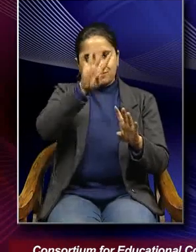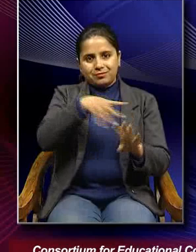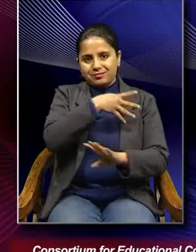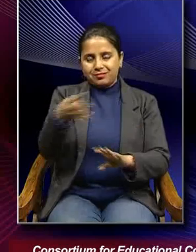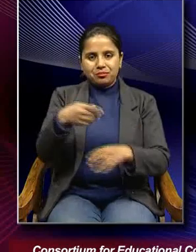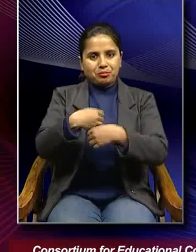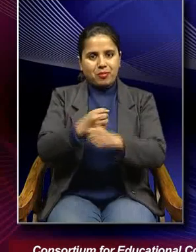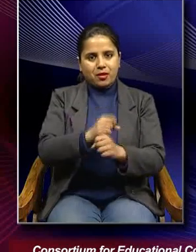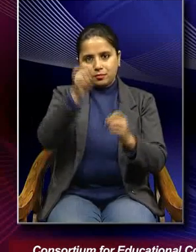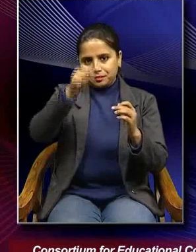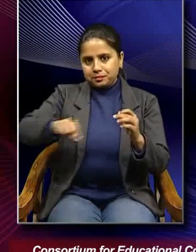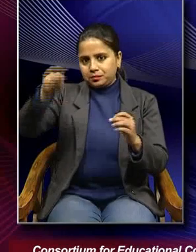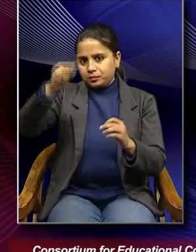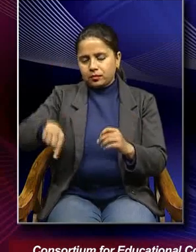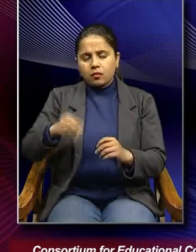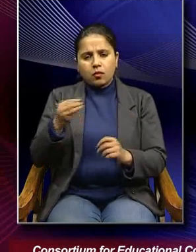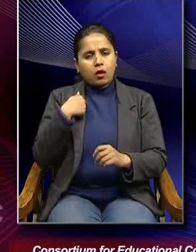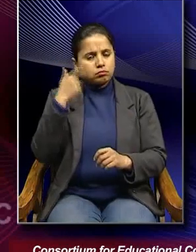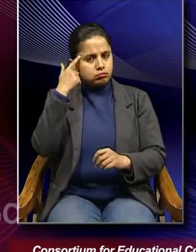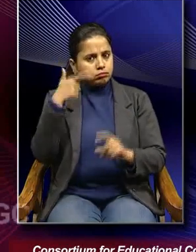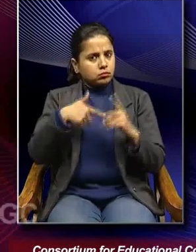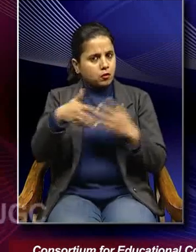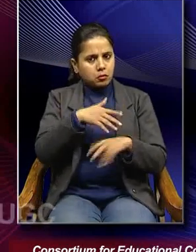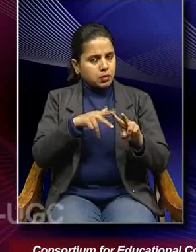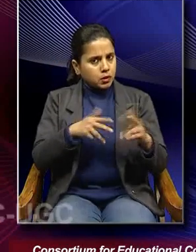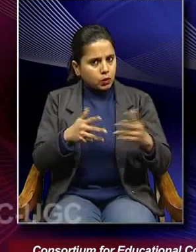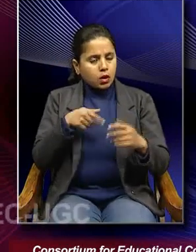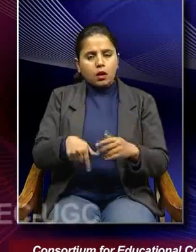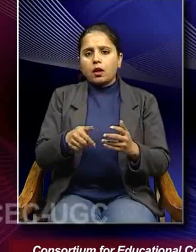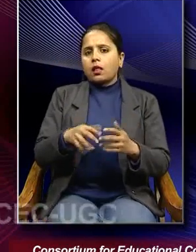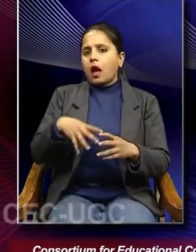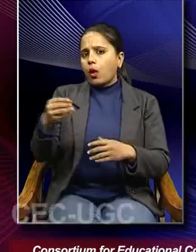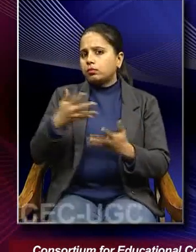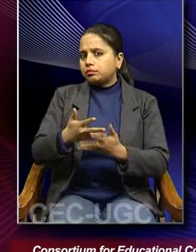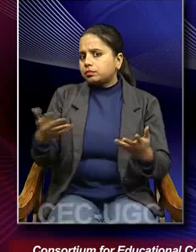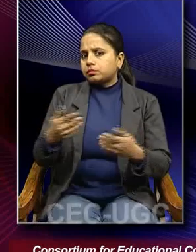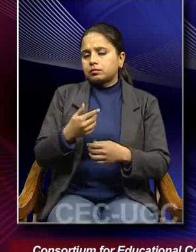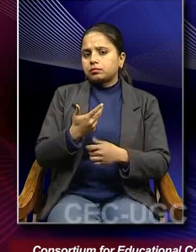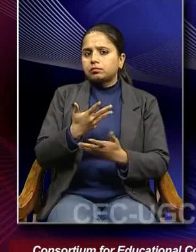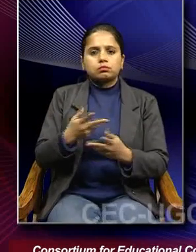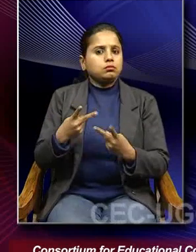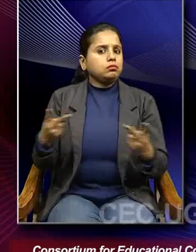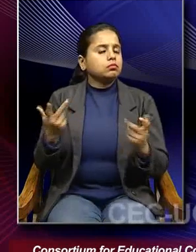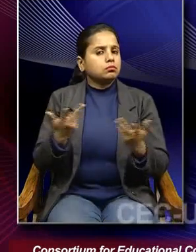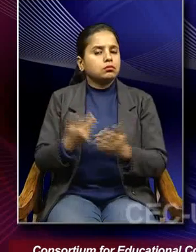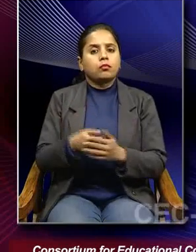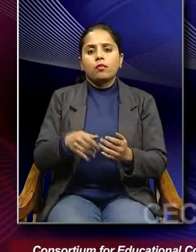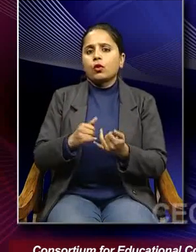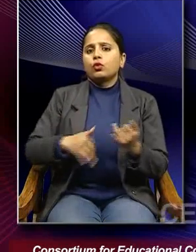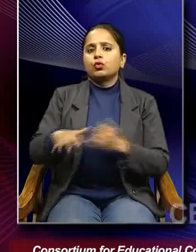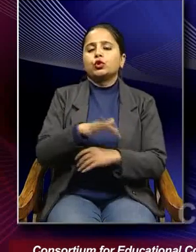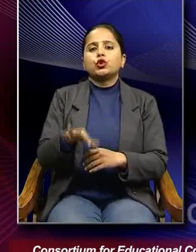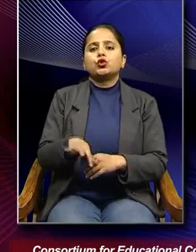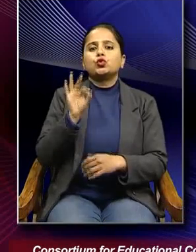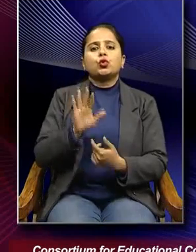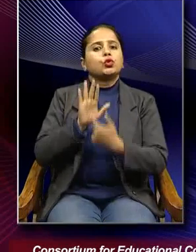some assumptions related to environment and the market good. Now, social choice are